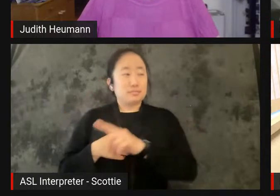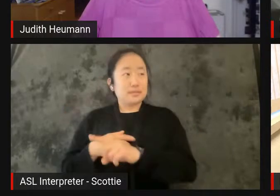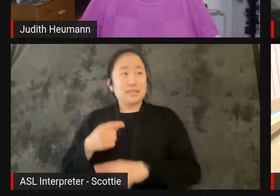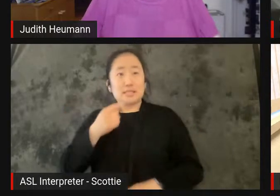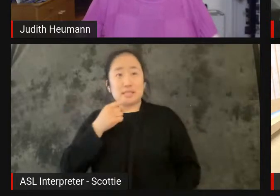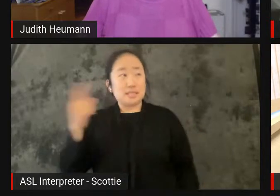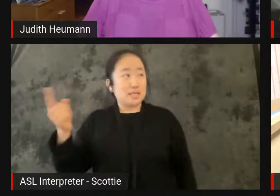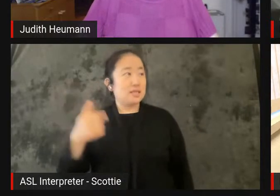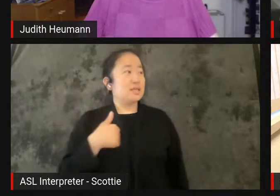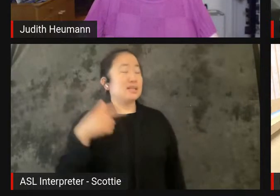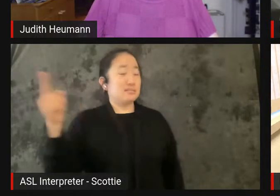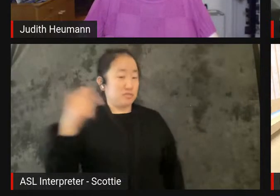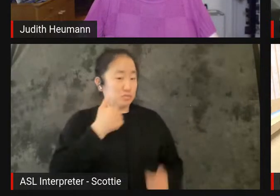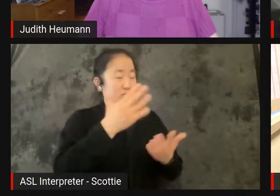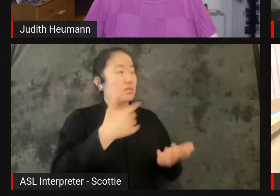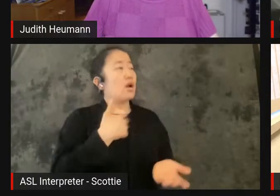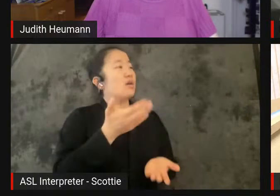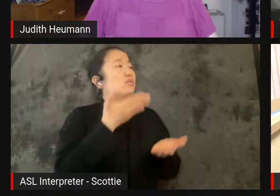in an institution.